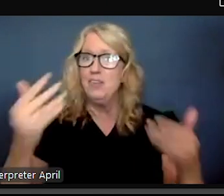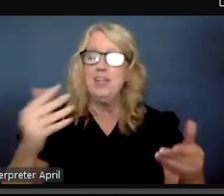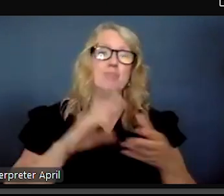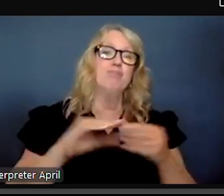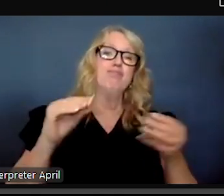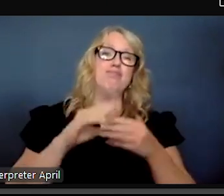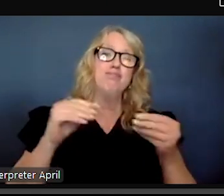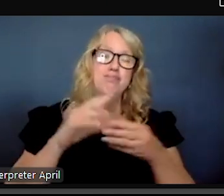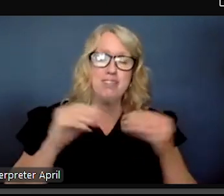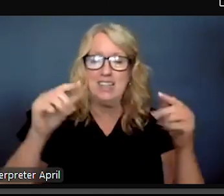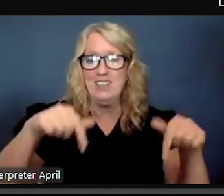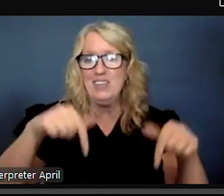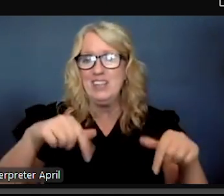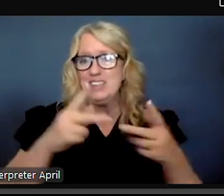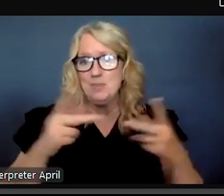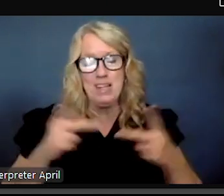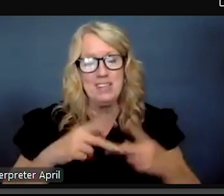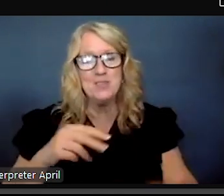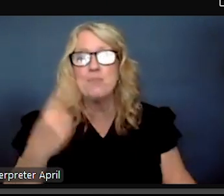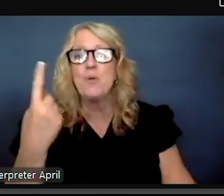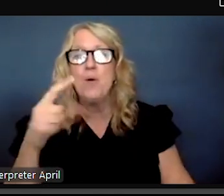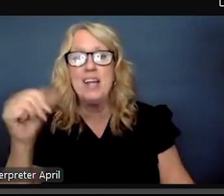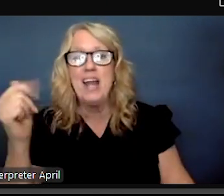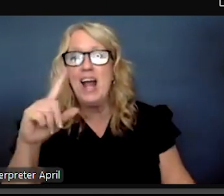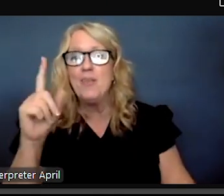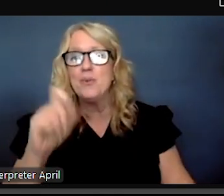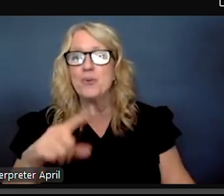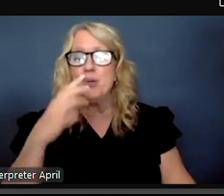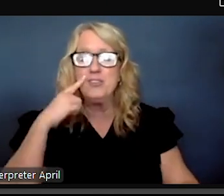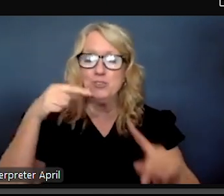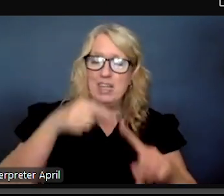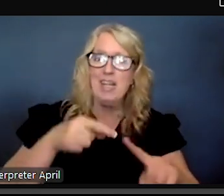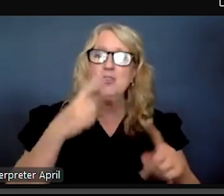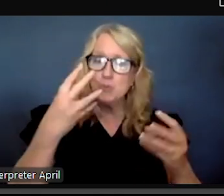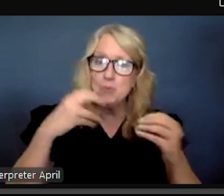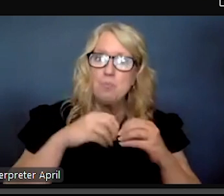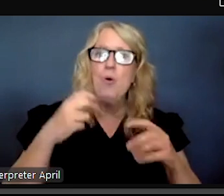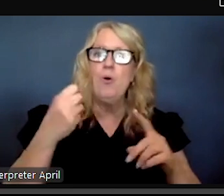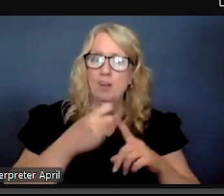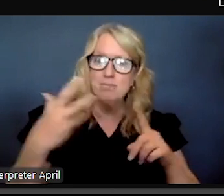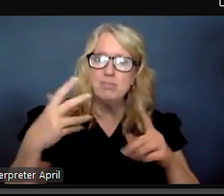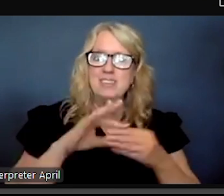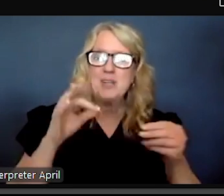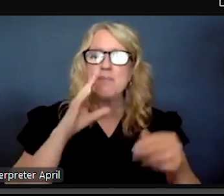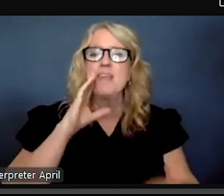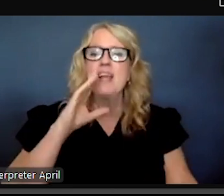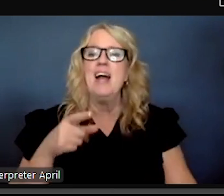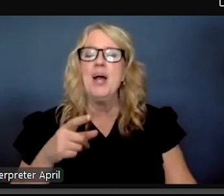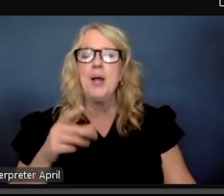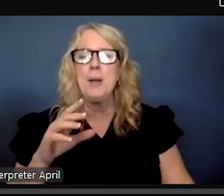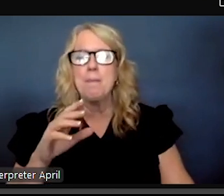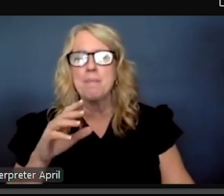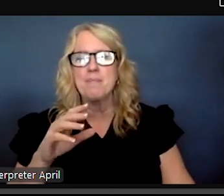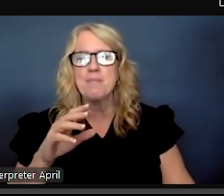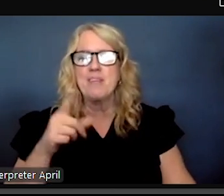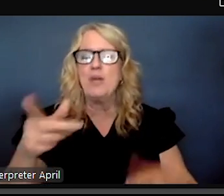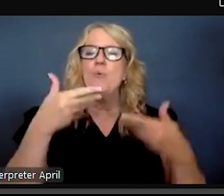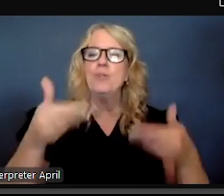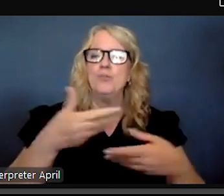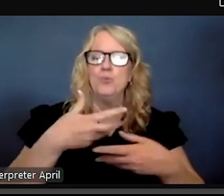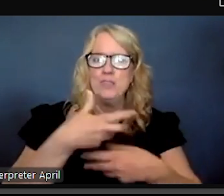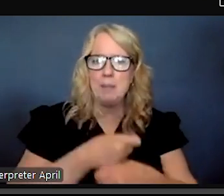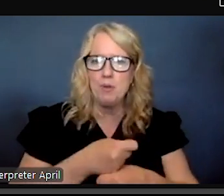this space. So there was one other question that really calls for pontificating. There's just to summarize